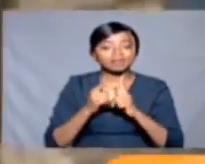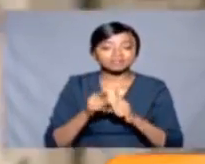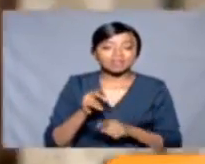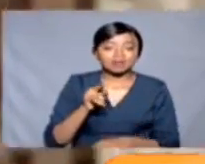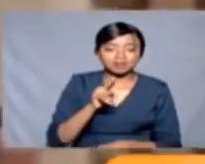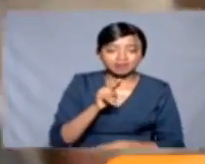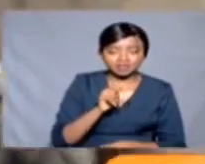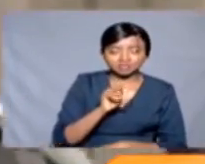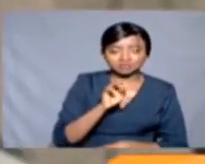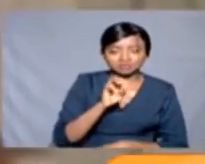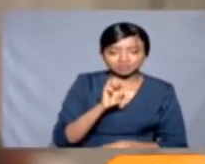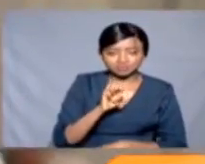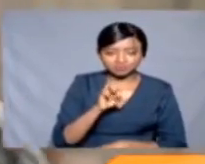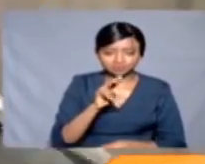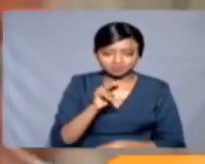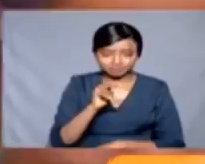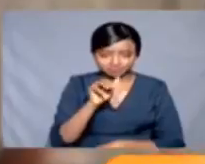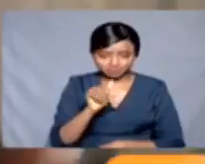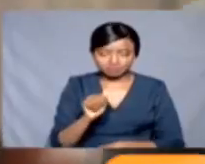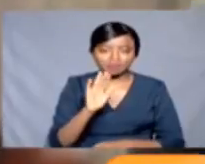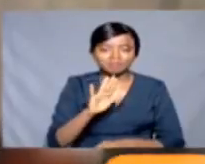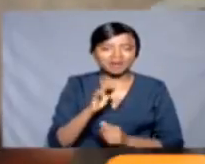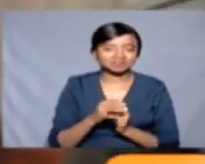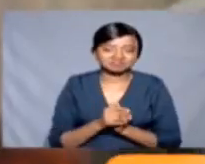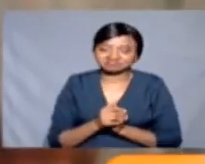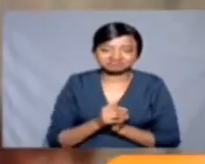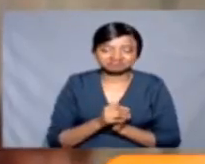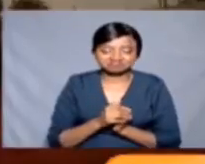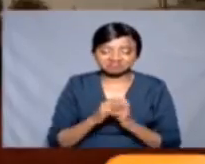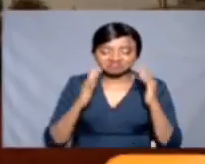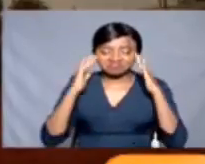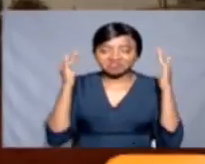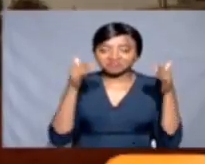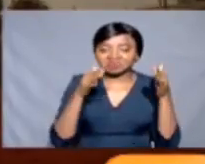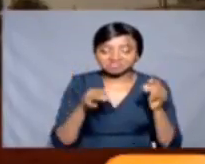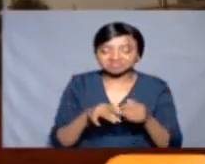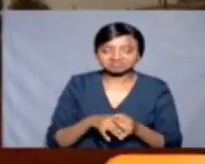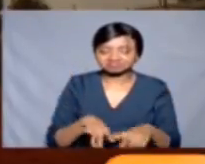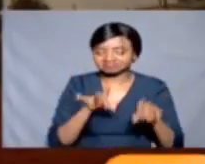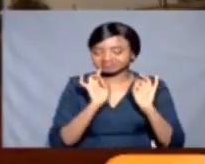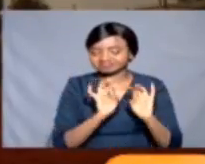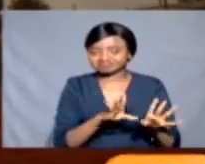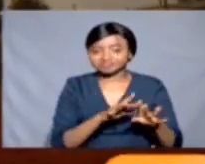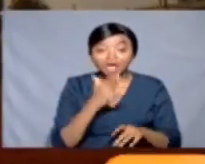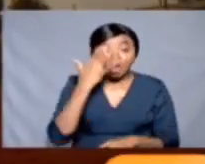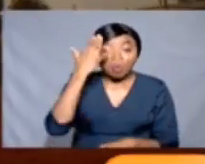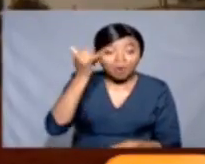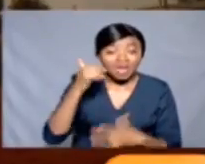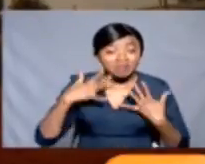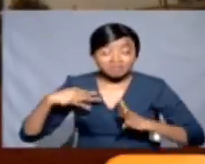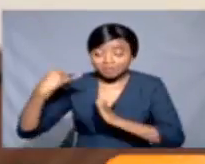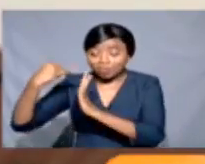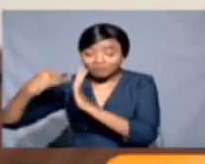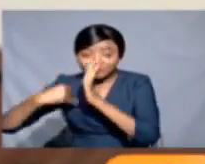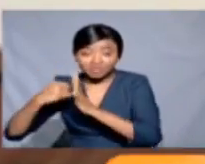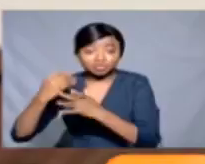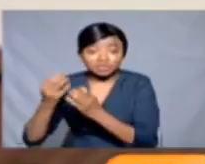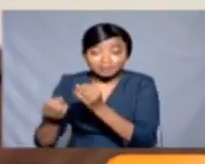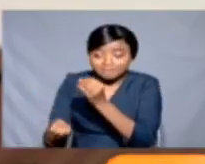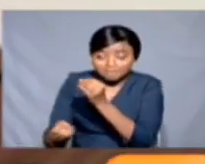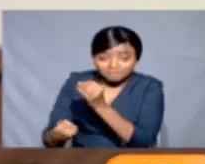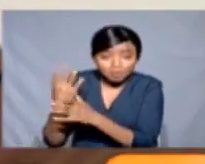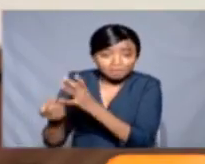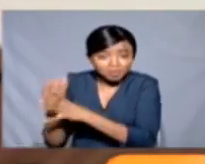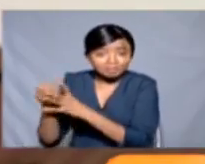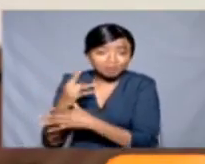Environmental Management Authority, NEMA, appears to have turned on a blind eye. Even as factory owners continue to literally dance